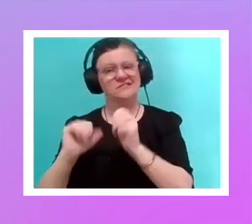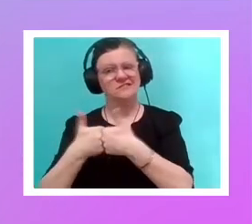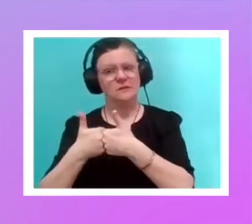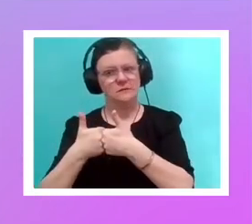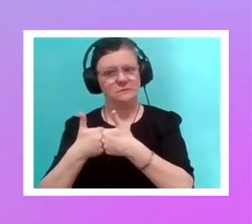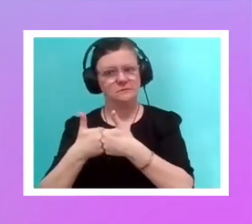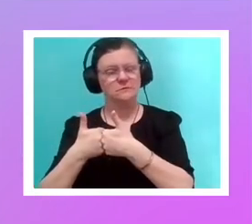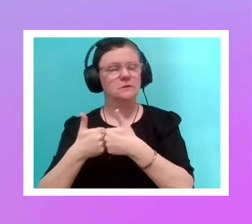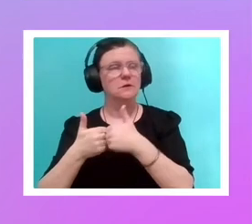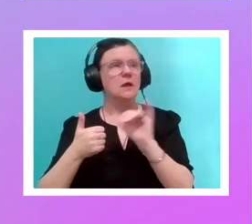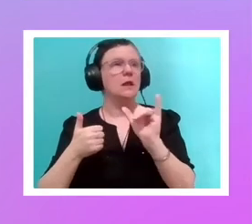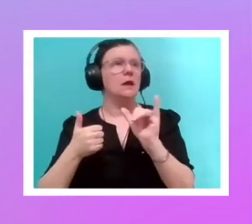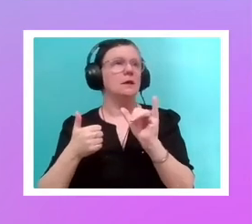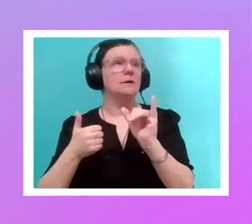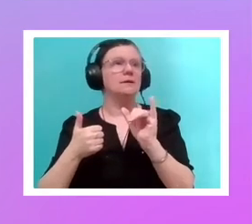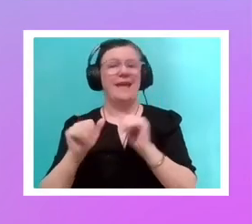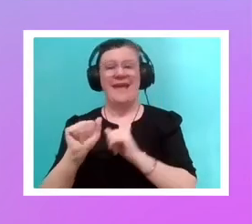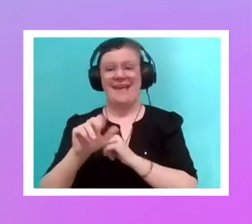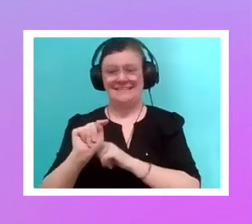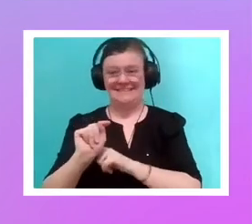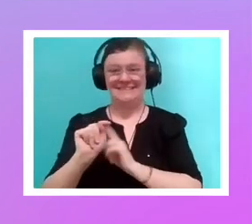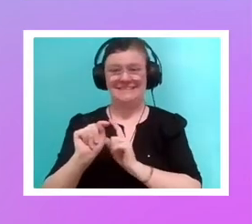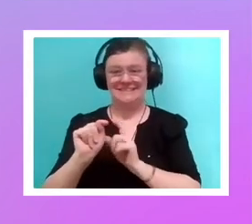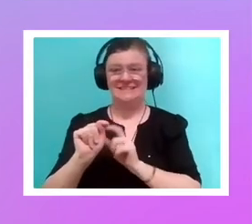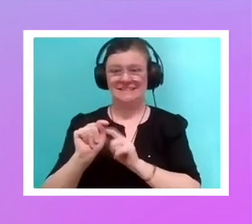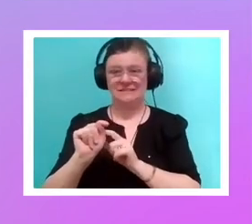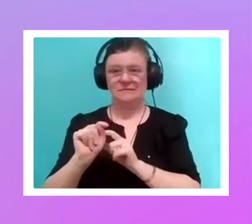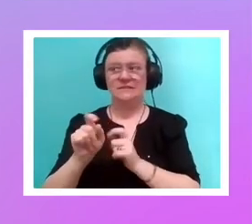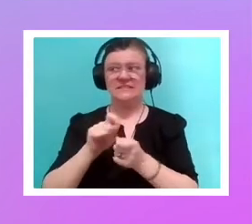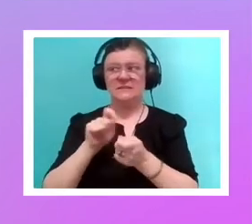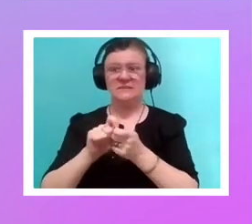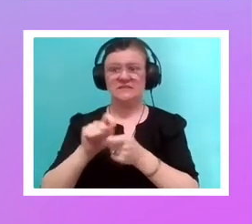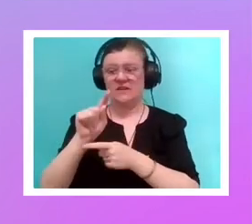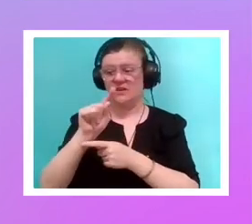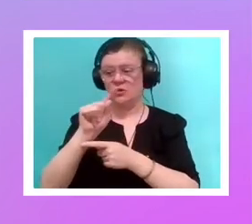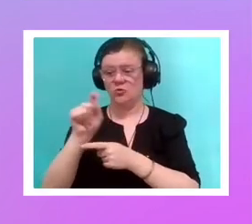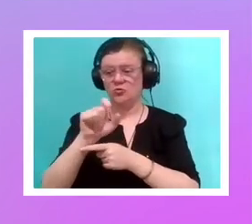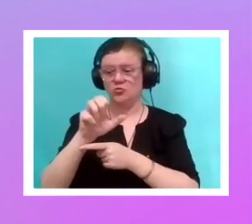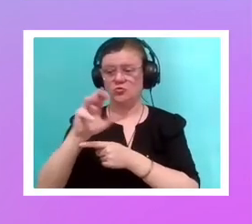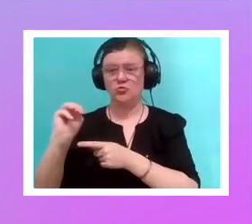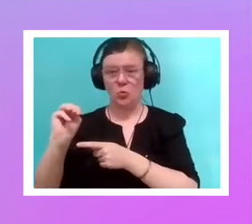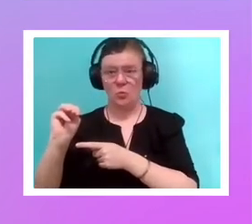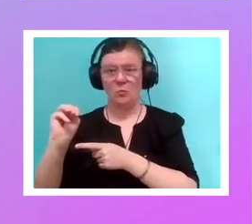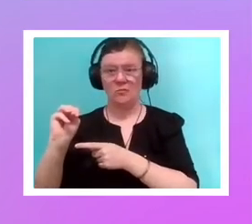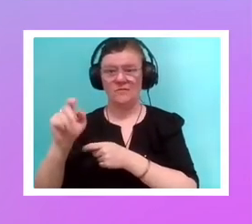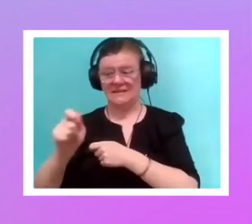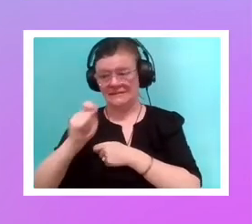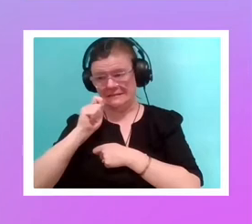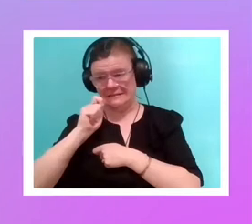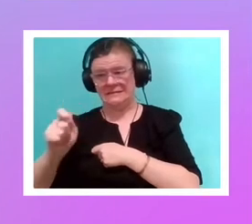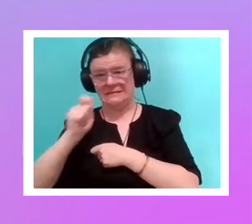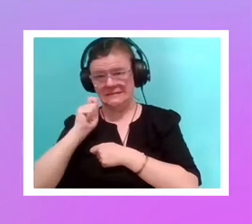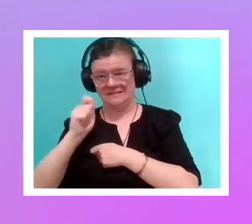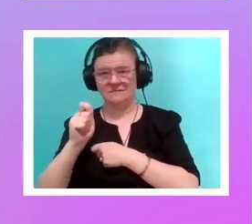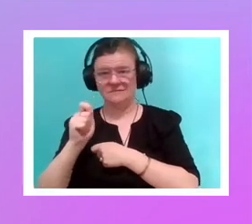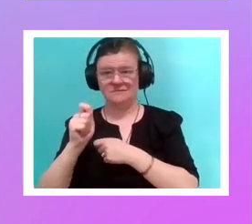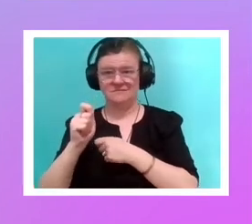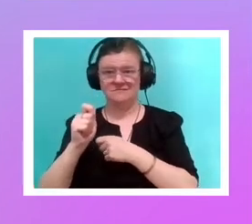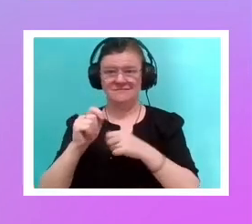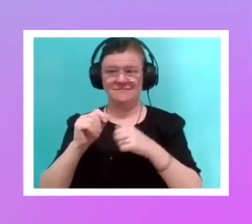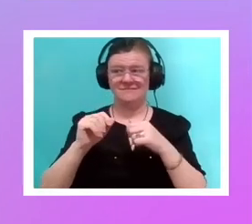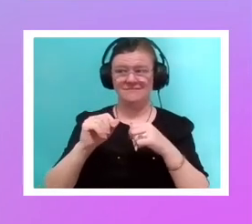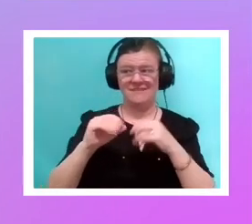like assistive technologies, particularly Zoom magnification, working across online tools.